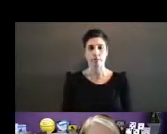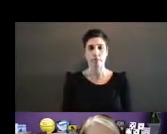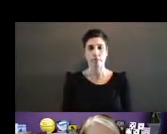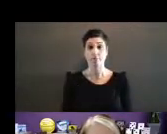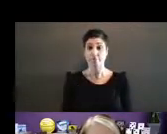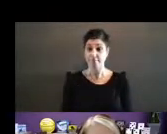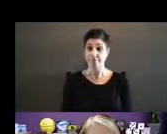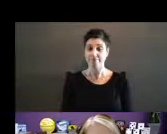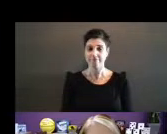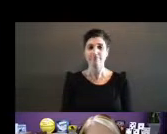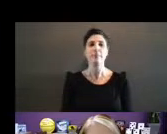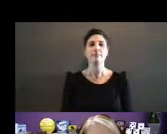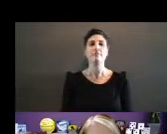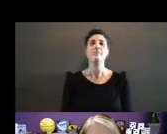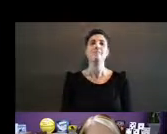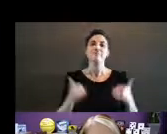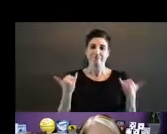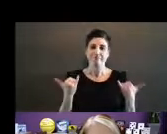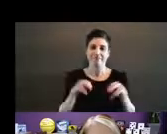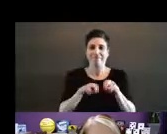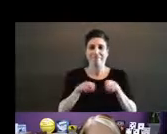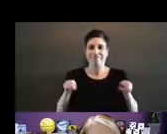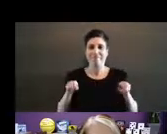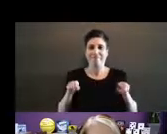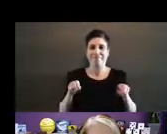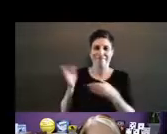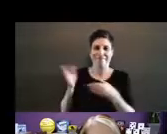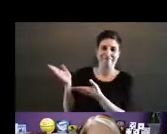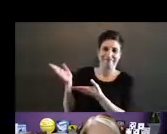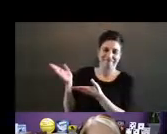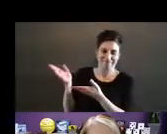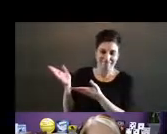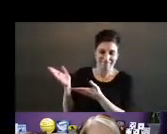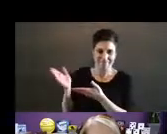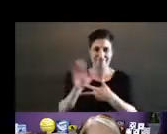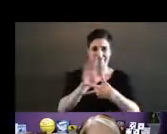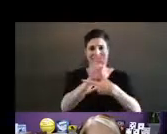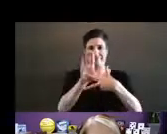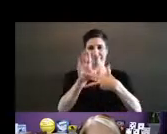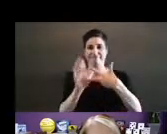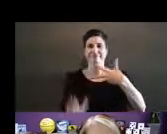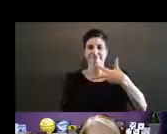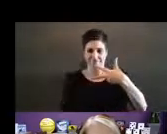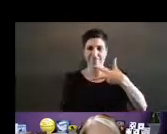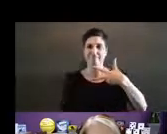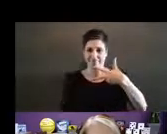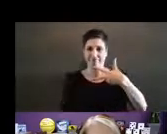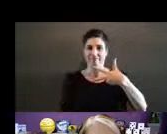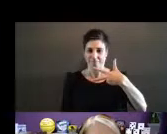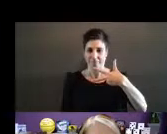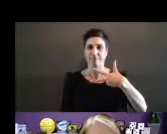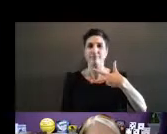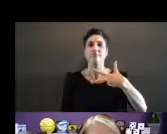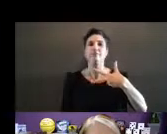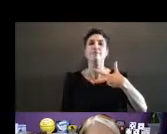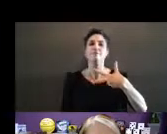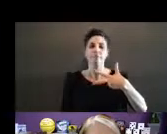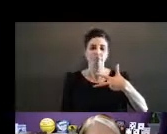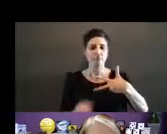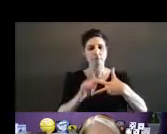Okay, so now we get to our presenters. So we have 3 people who have have come here today